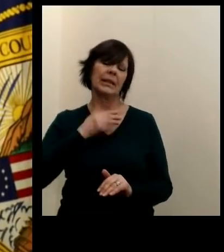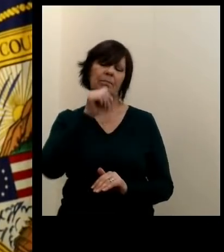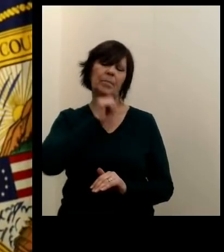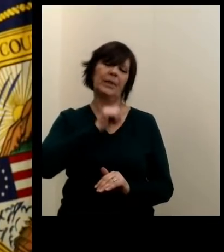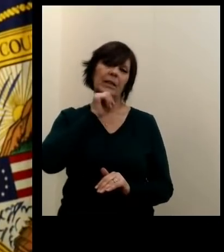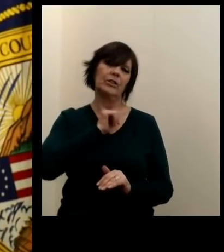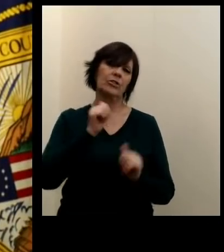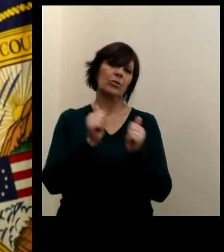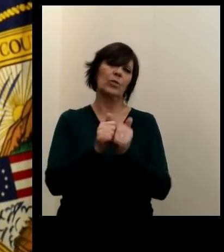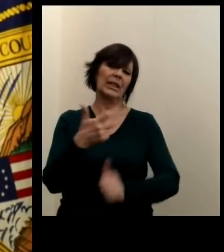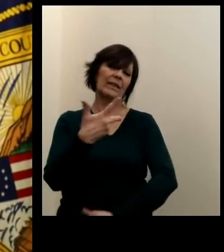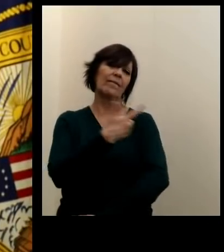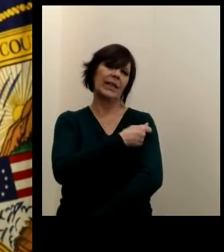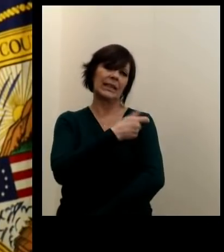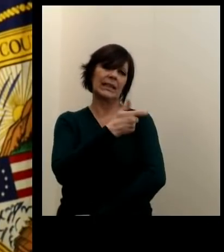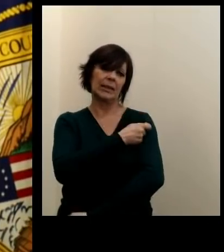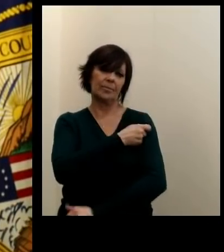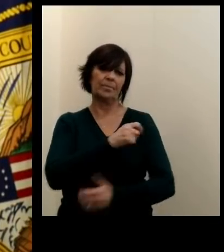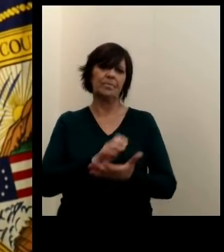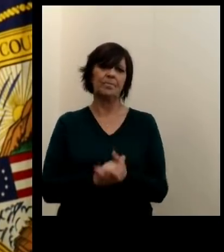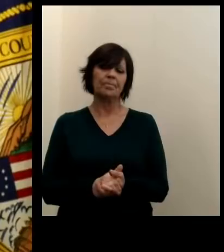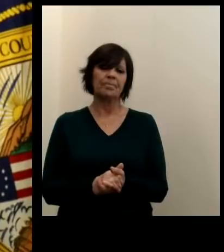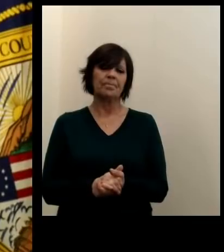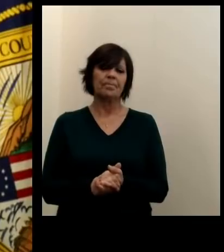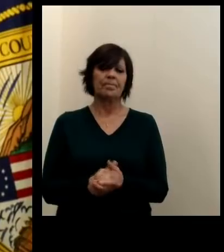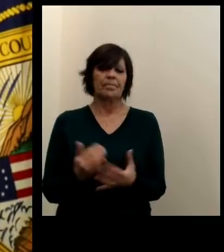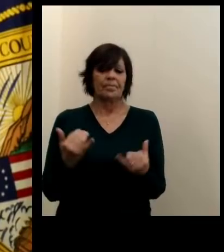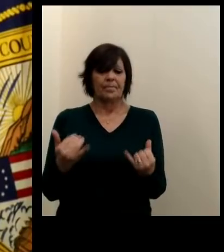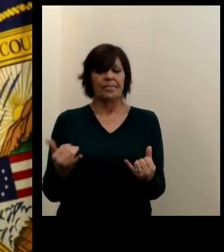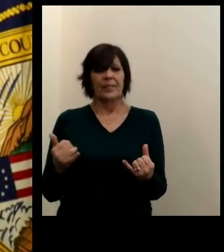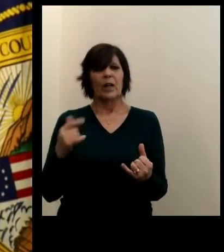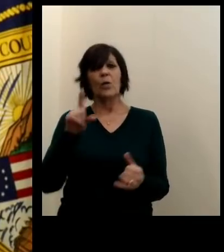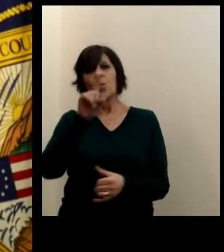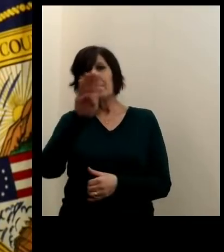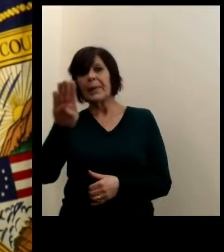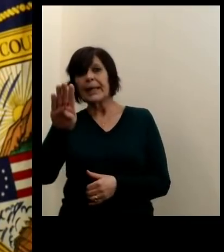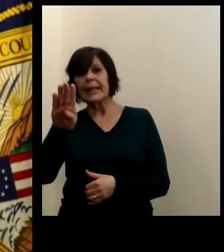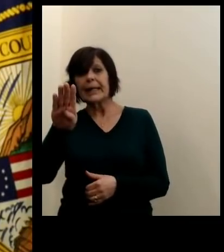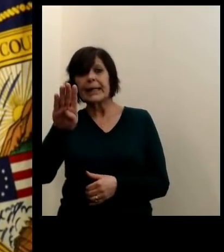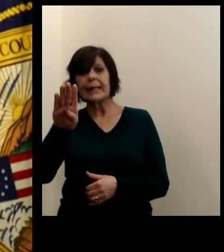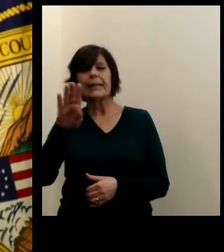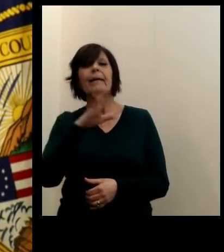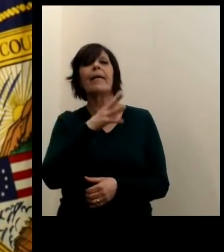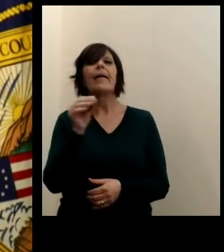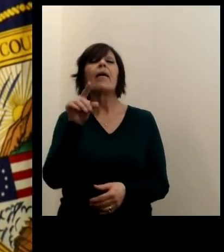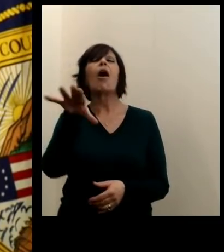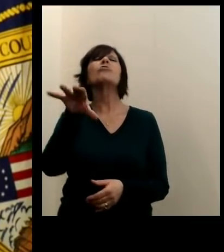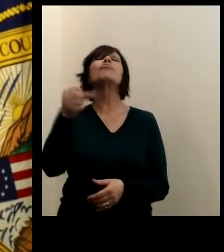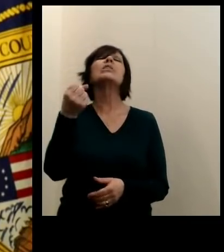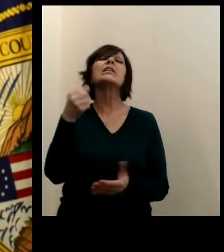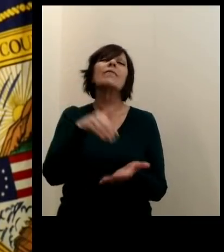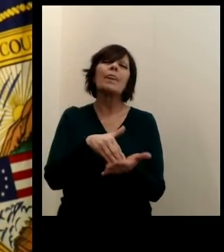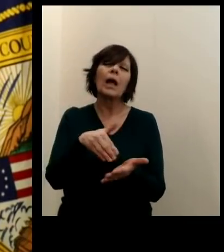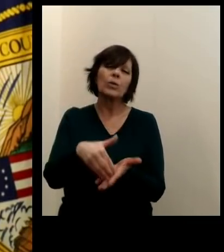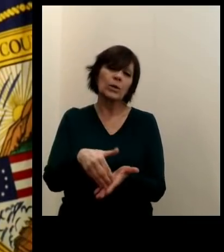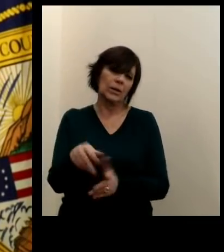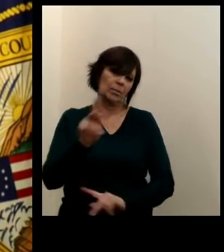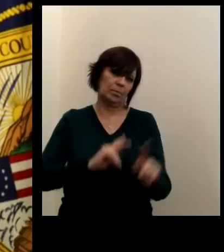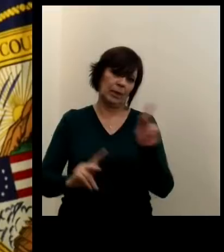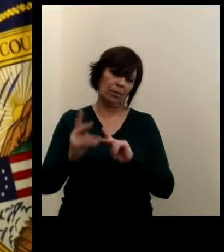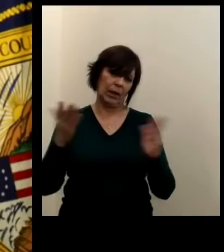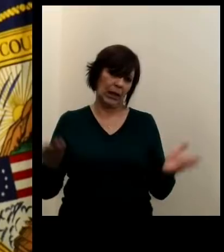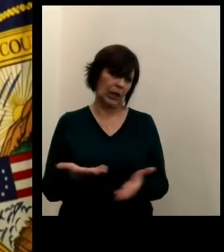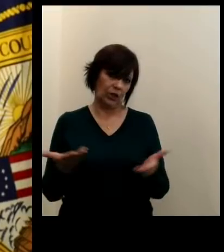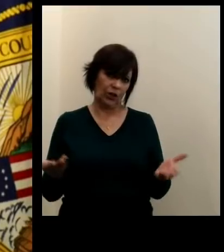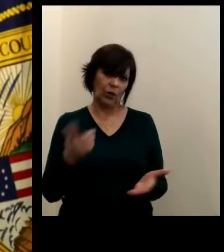when it comes to the vaccine delivery. We now are in the 1B category. And there are hundreds of thousands of people just in Erie County